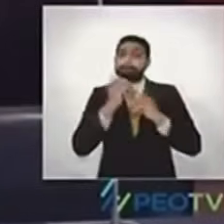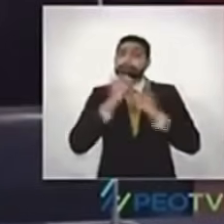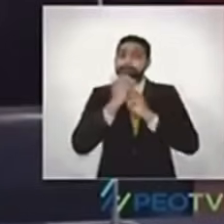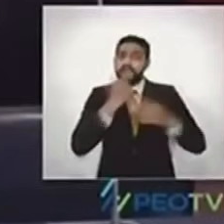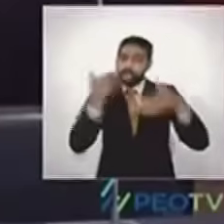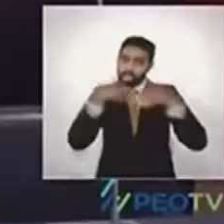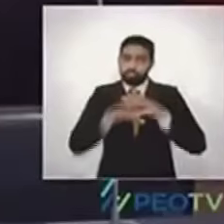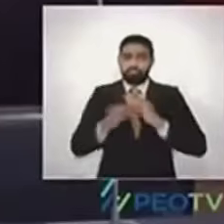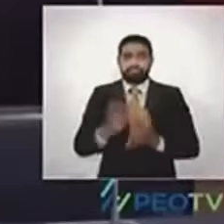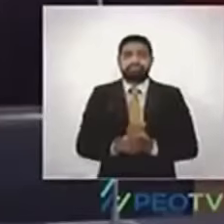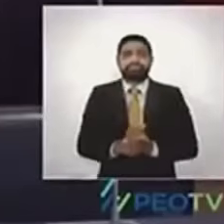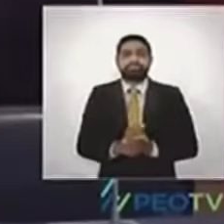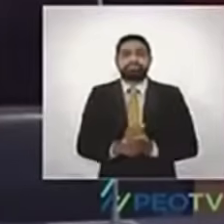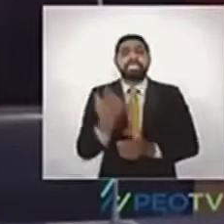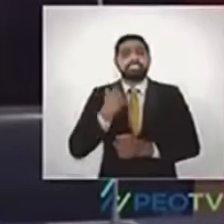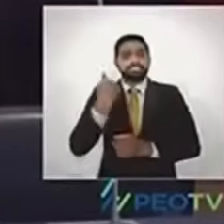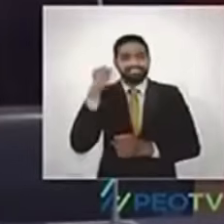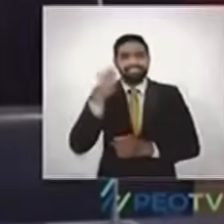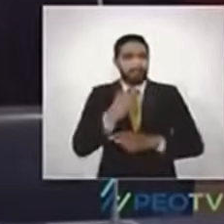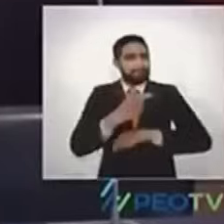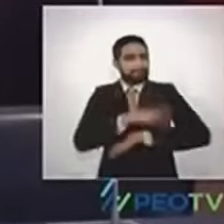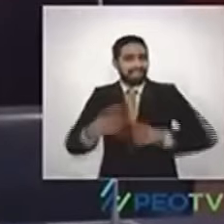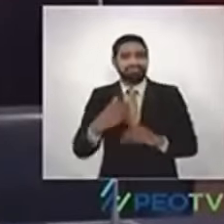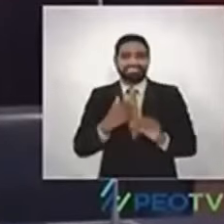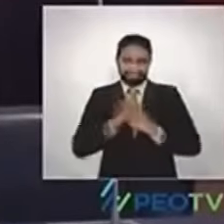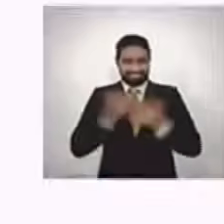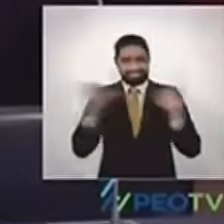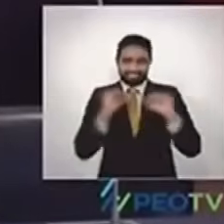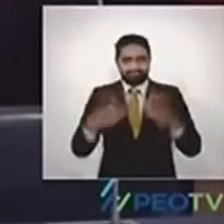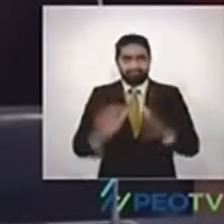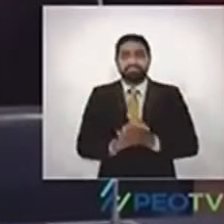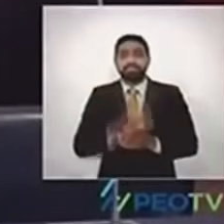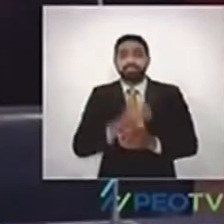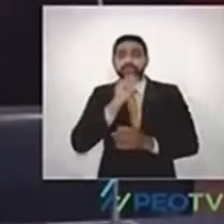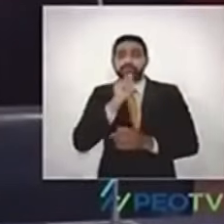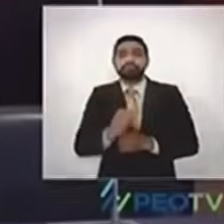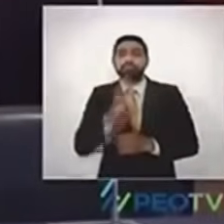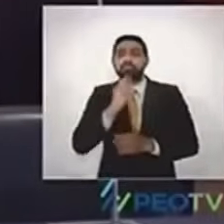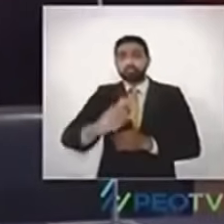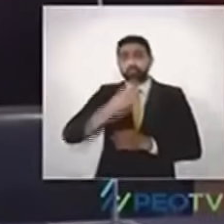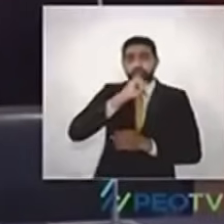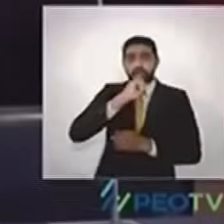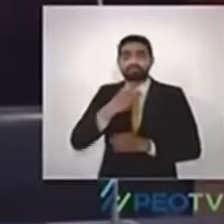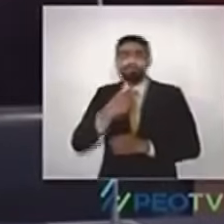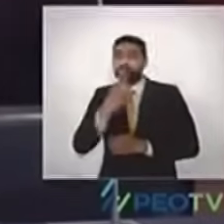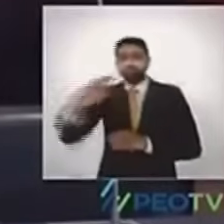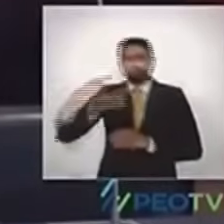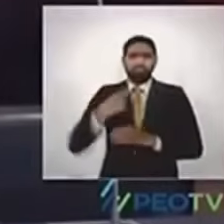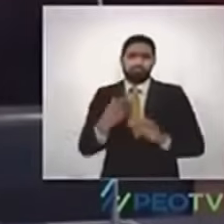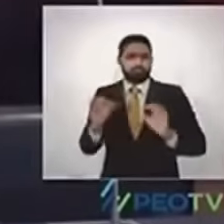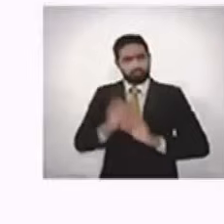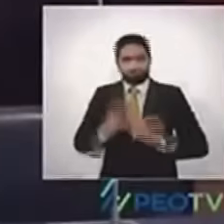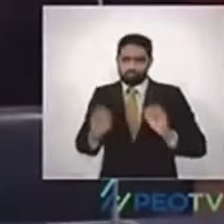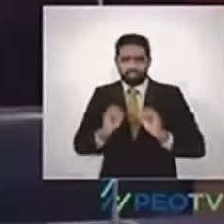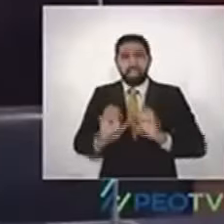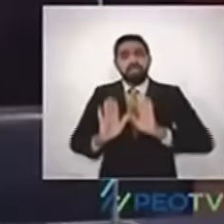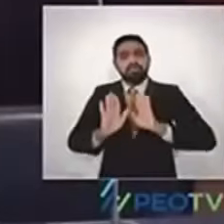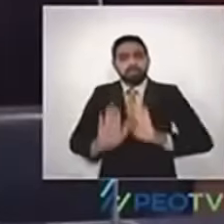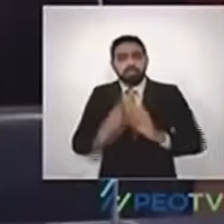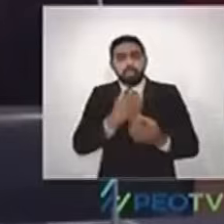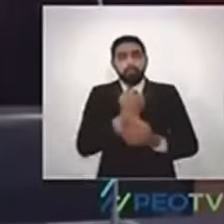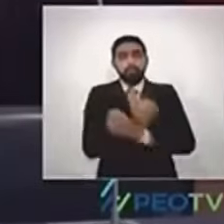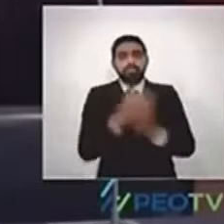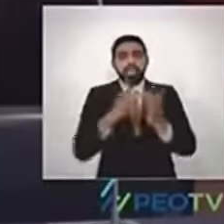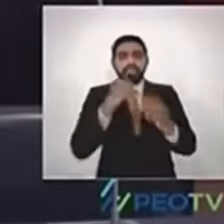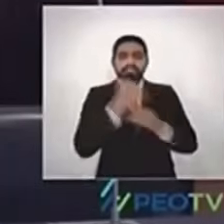Yesterday we organised the protest. It was not banned by the courts. Against such a backdrop, the Inspector General of Police informed people that the protest